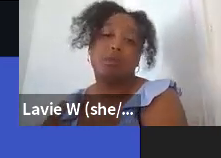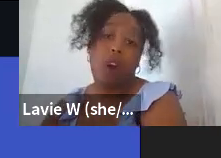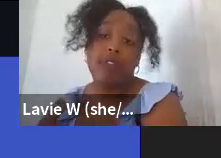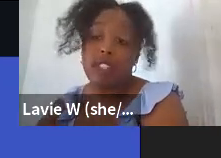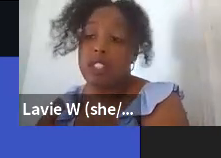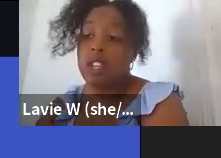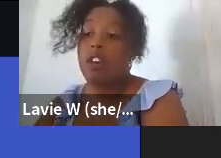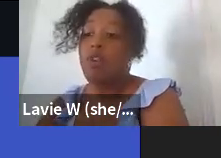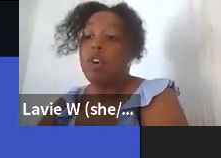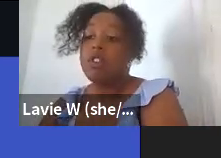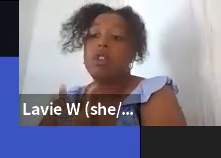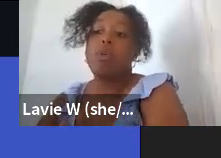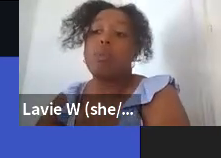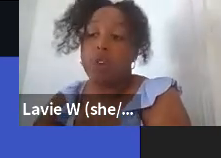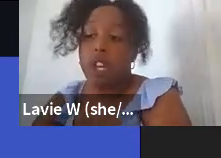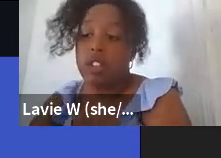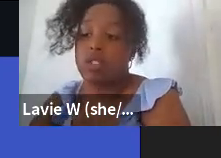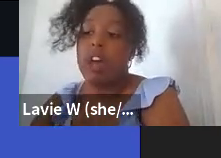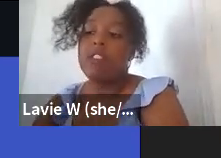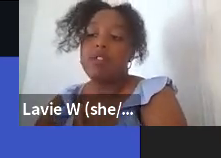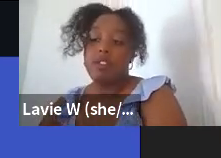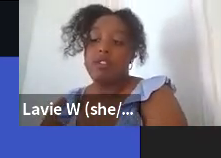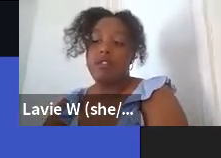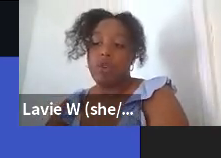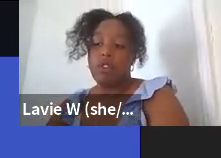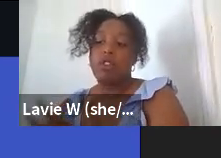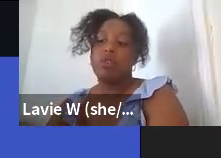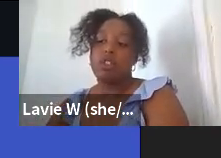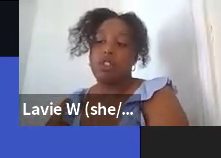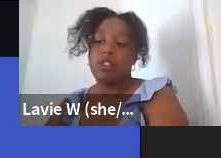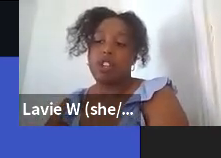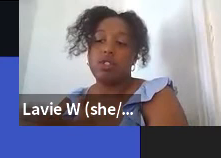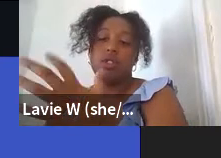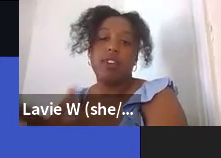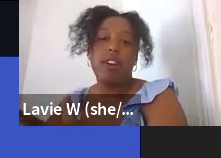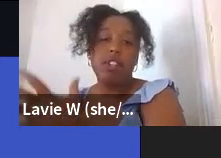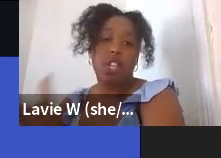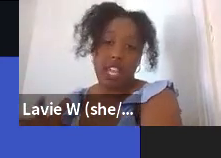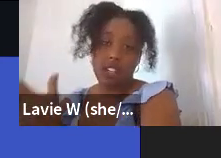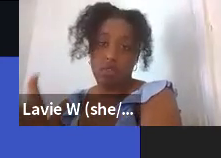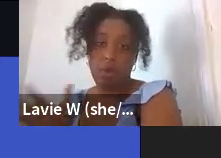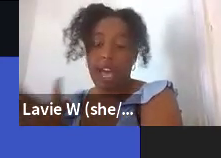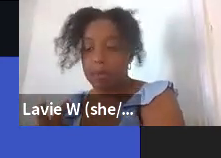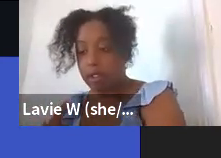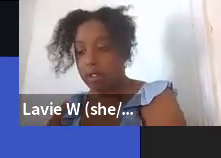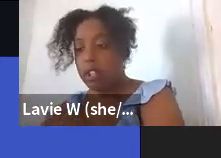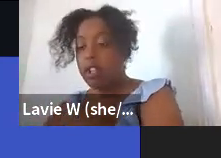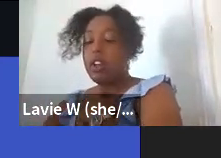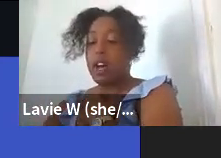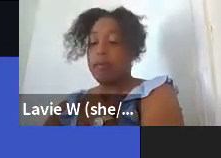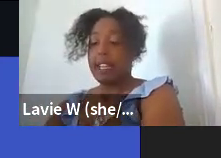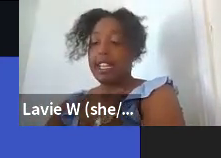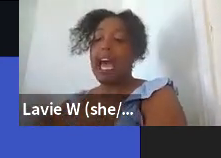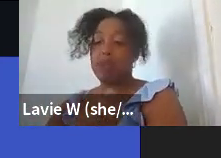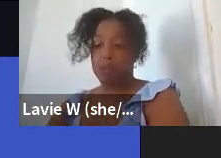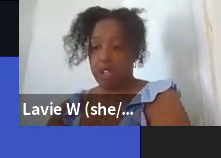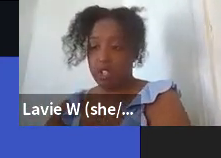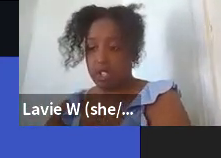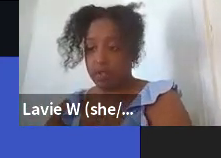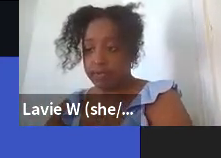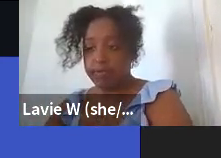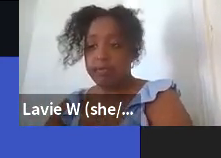results in profits for the appropriators rather than for the original creator. So it's very much connect to capital and